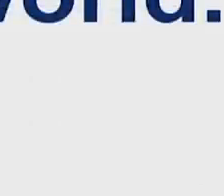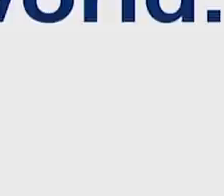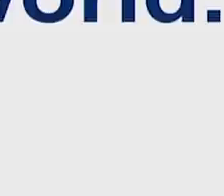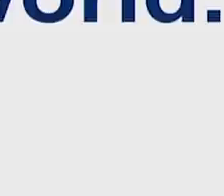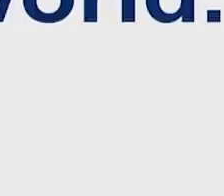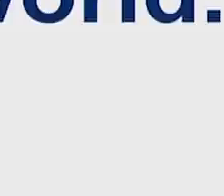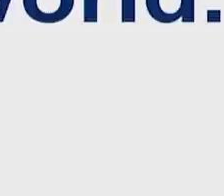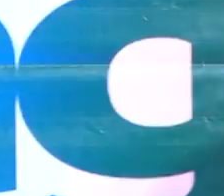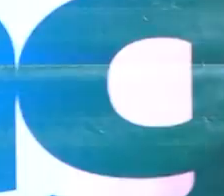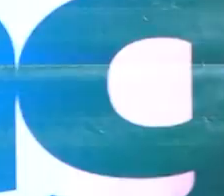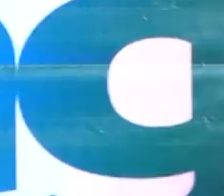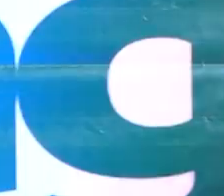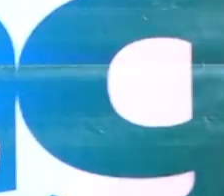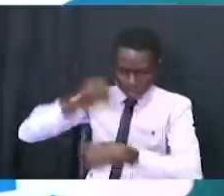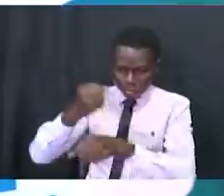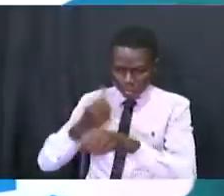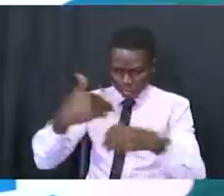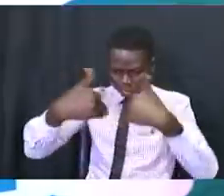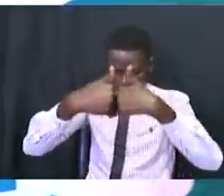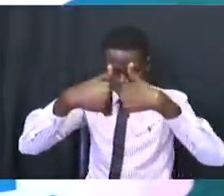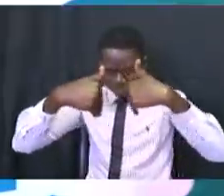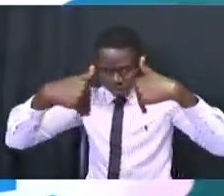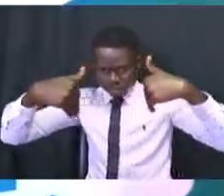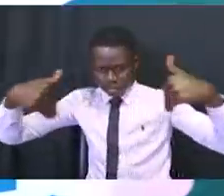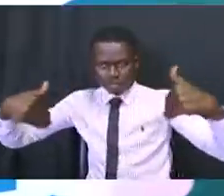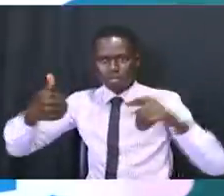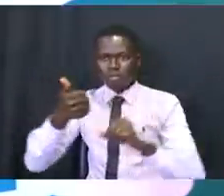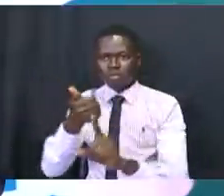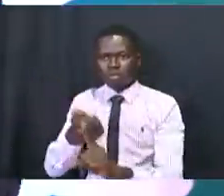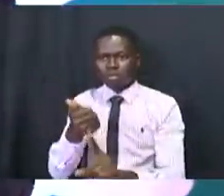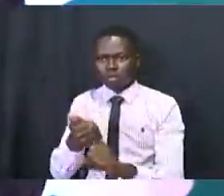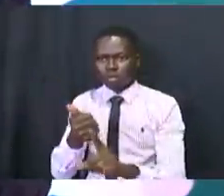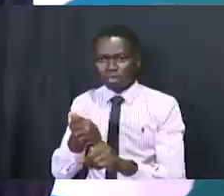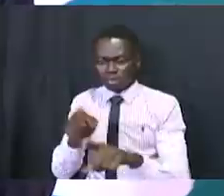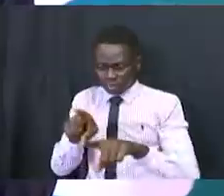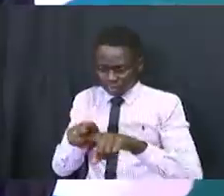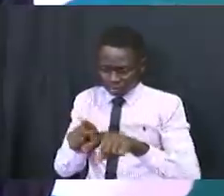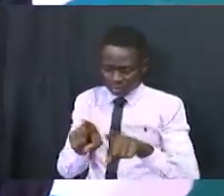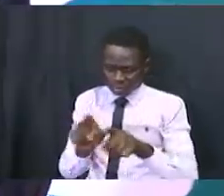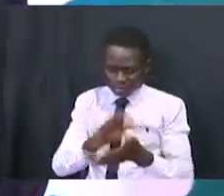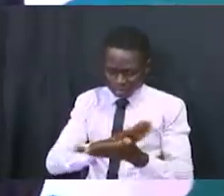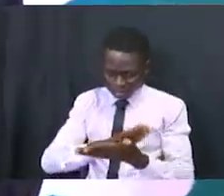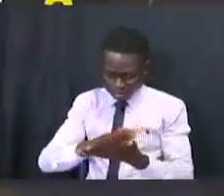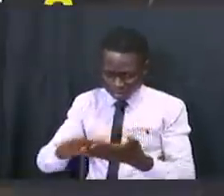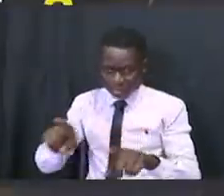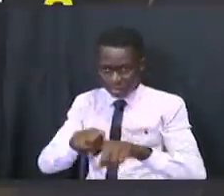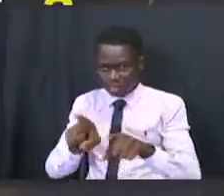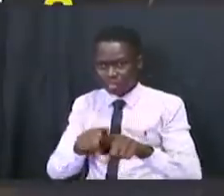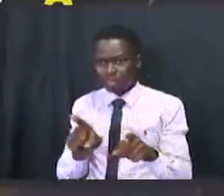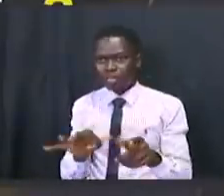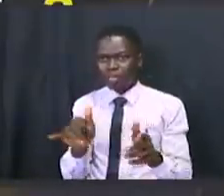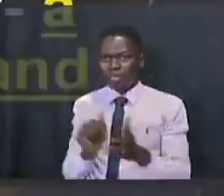the pattern of the world. Daniel distinguished himself. A clear difference.